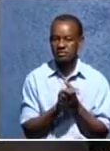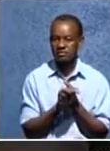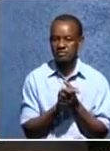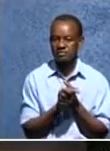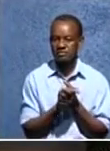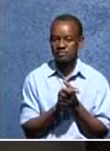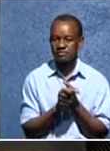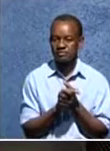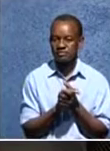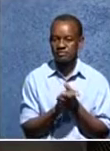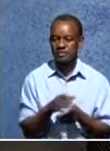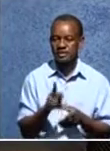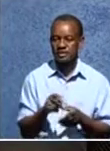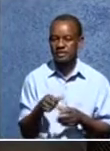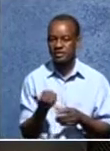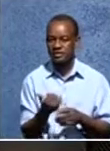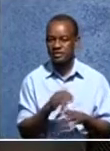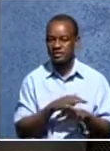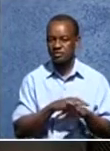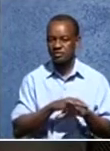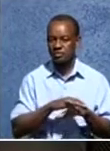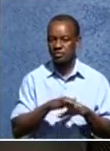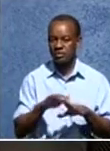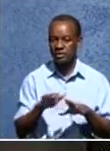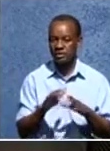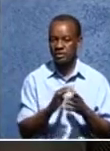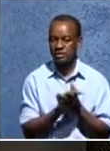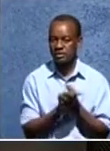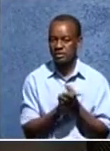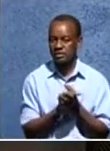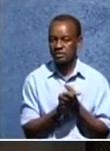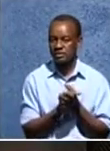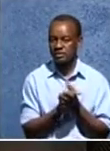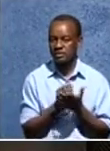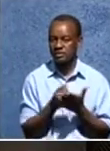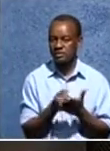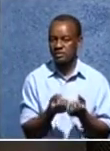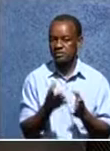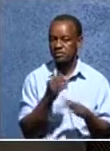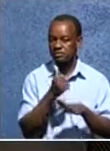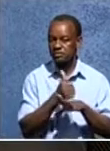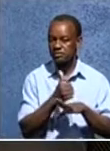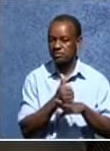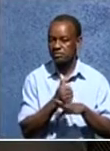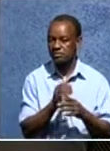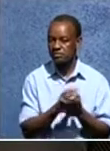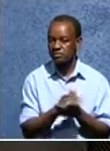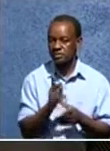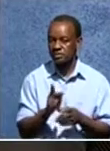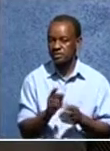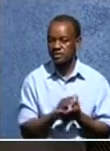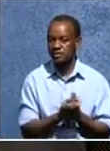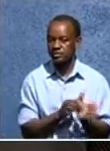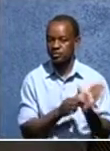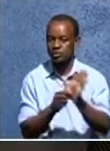and also the check-in counters just for the increased passenger facilitation, which is definitely key. And also to increase the product